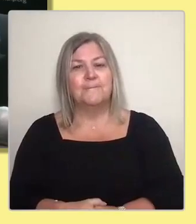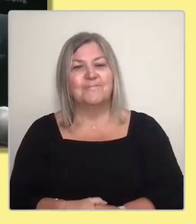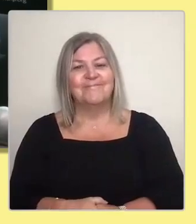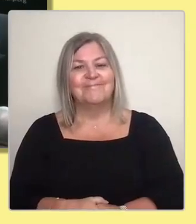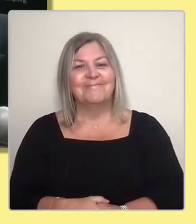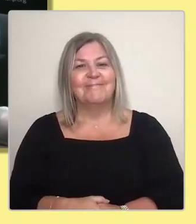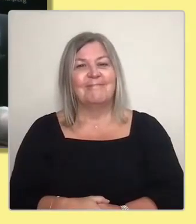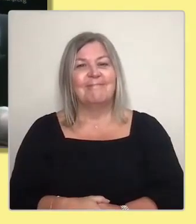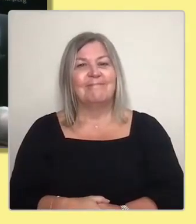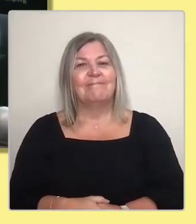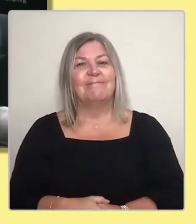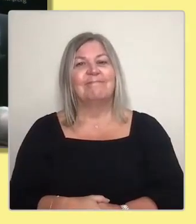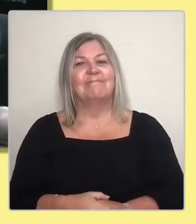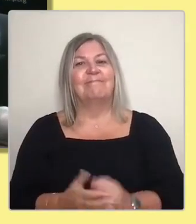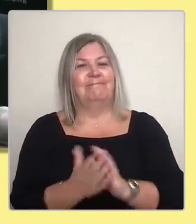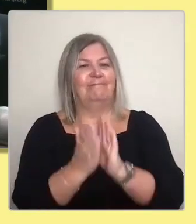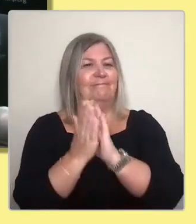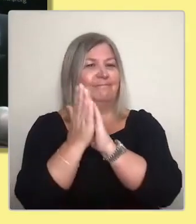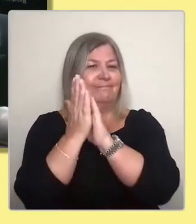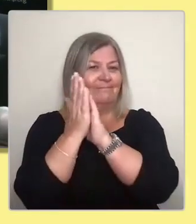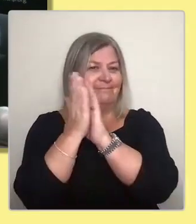Okay.